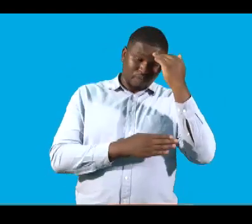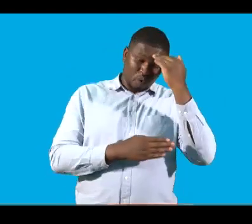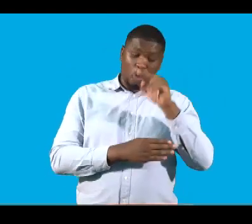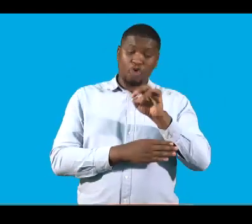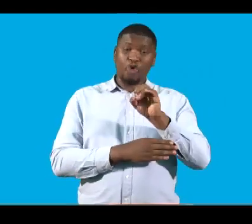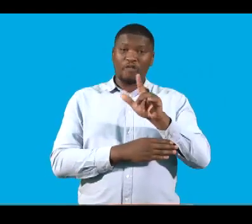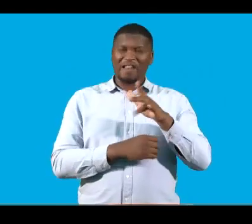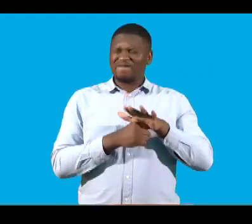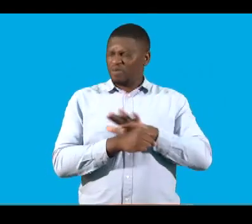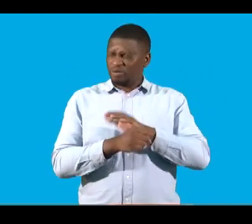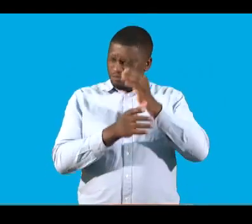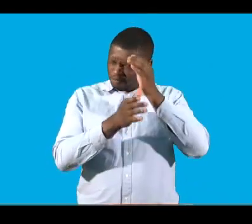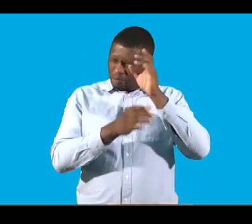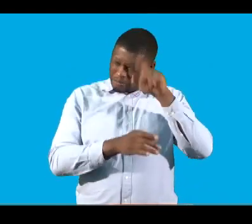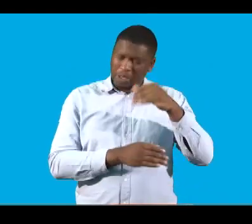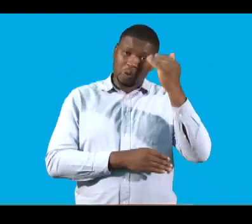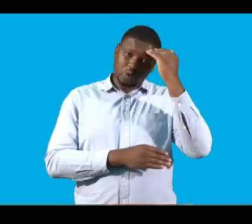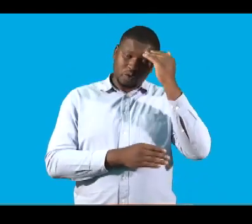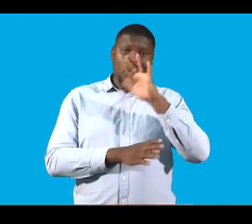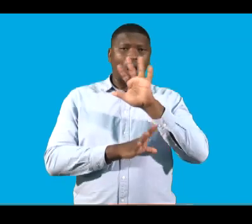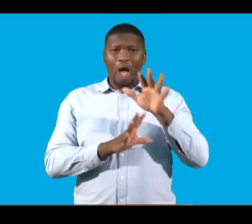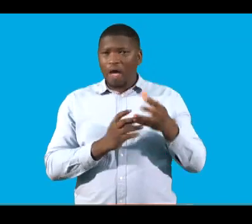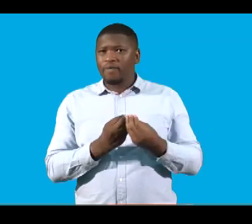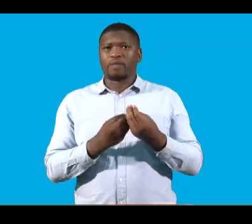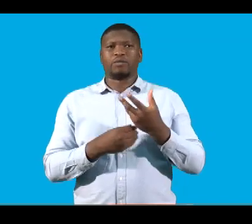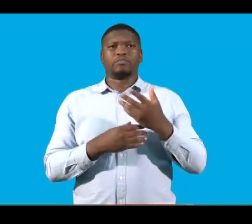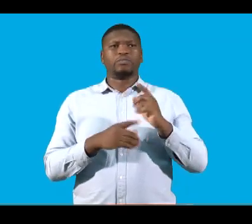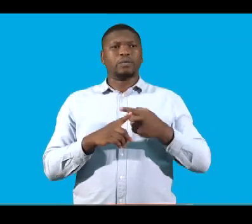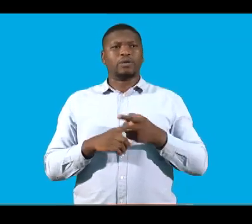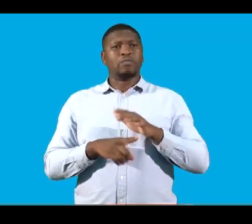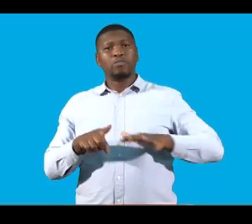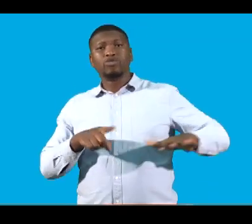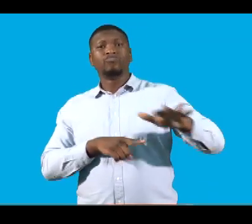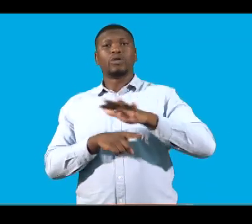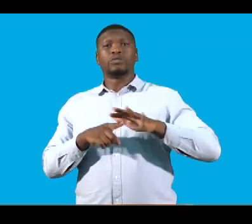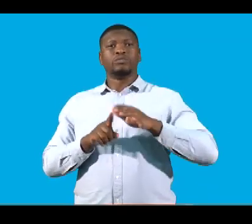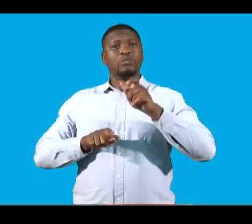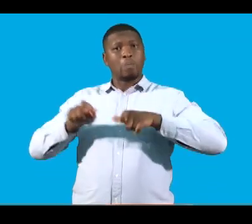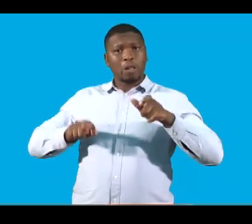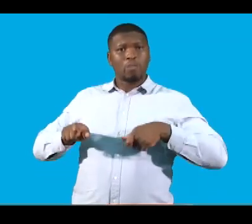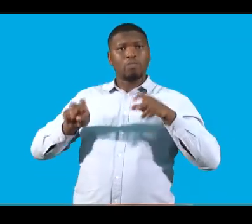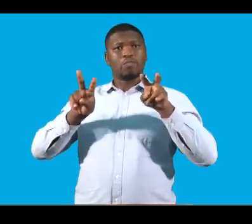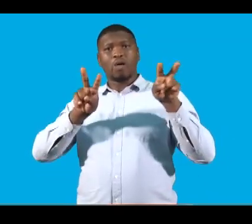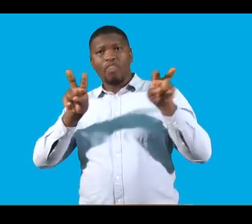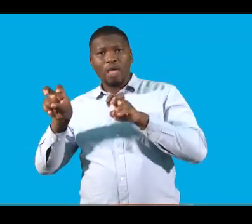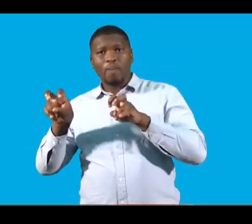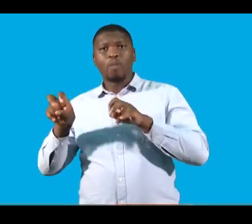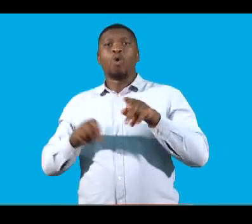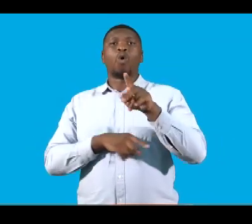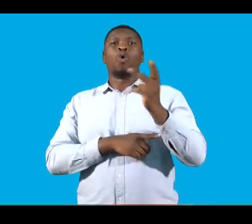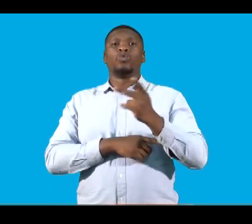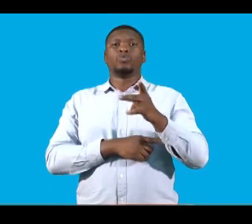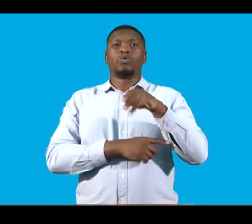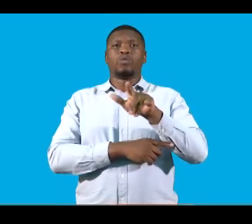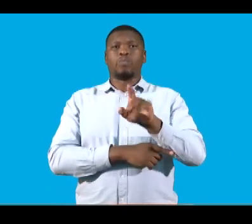novel extremely well, the basic aspects of the novel, such as the setting, the characters, the themes, and the plot.